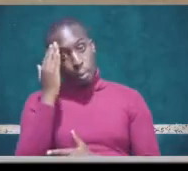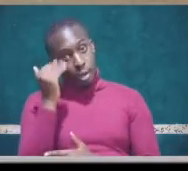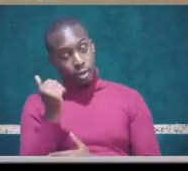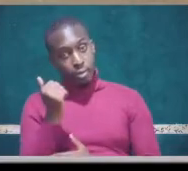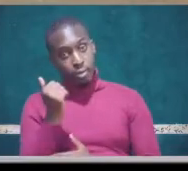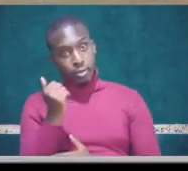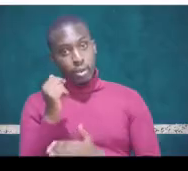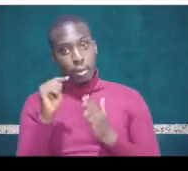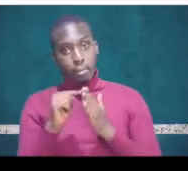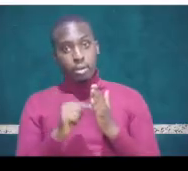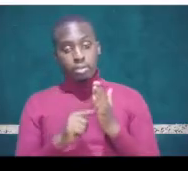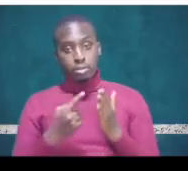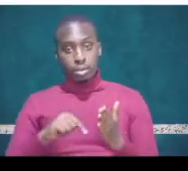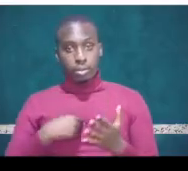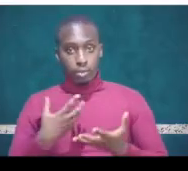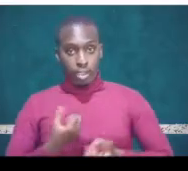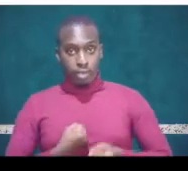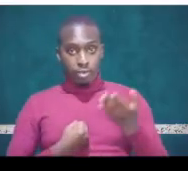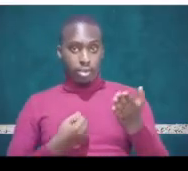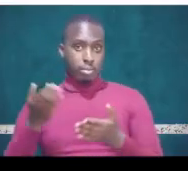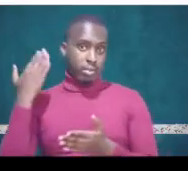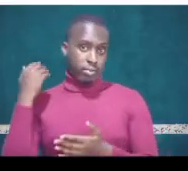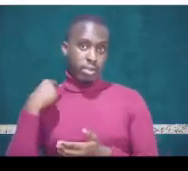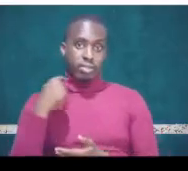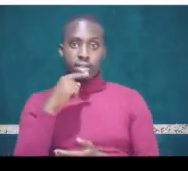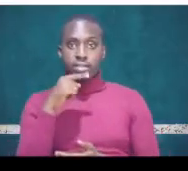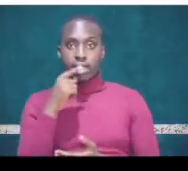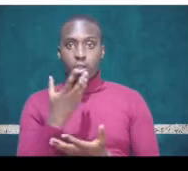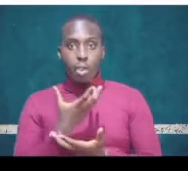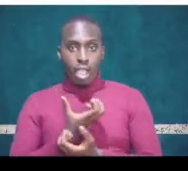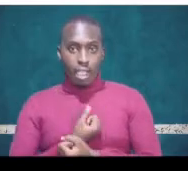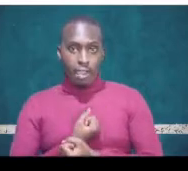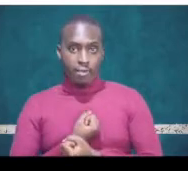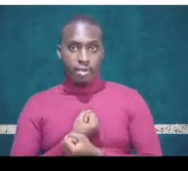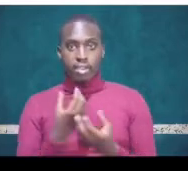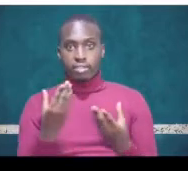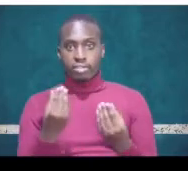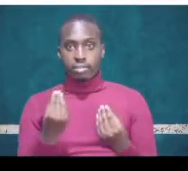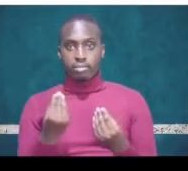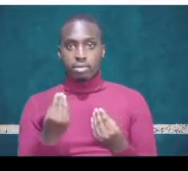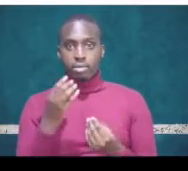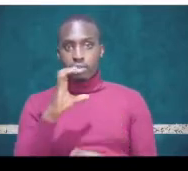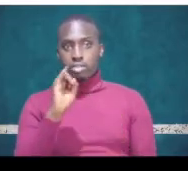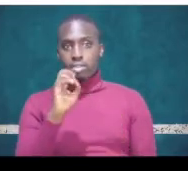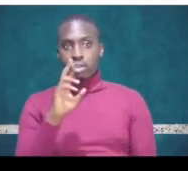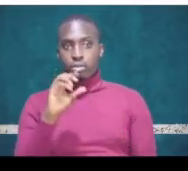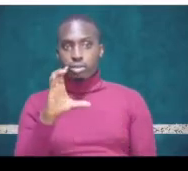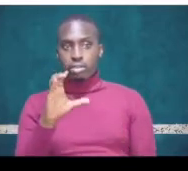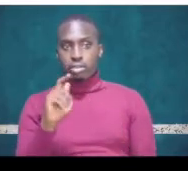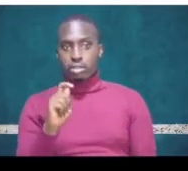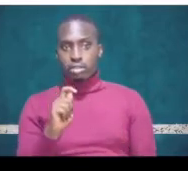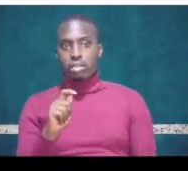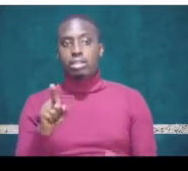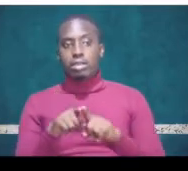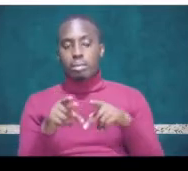because the point that we have on the previous lesson, we have simple circuit potentiometer. So that is